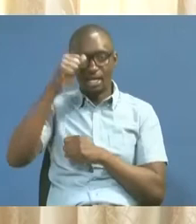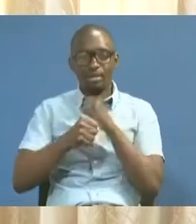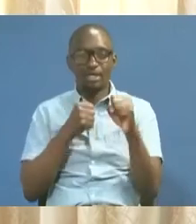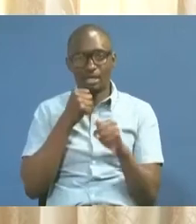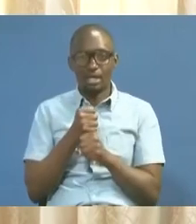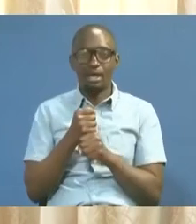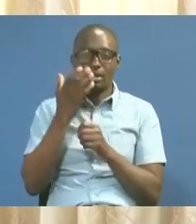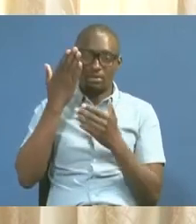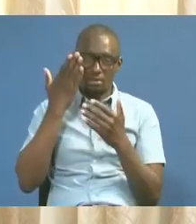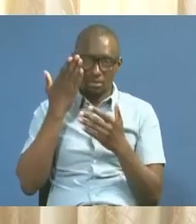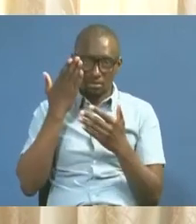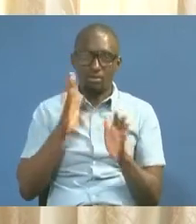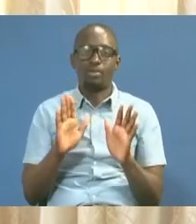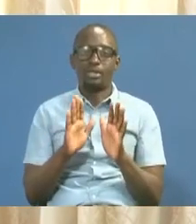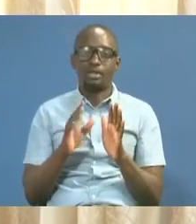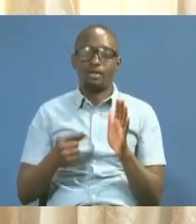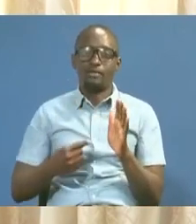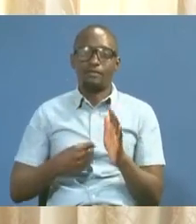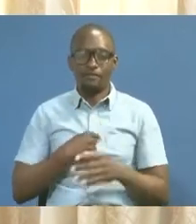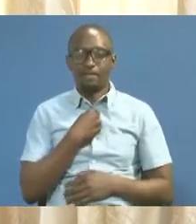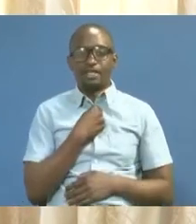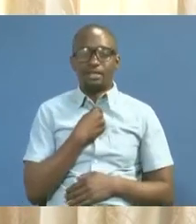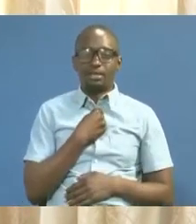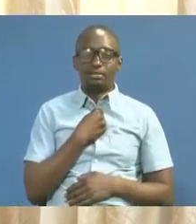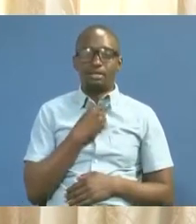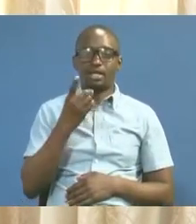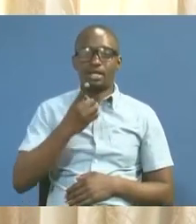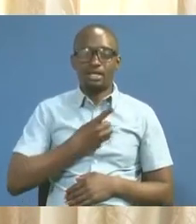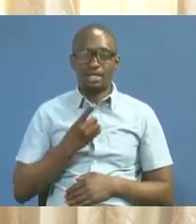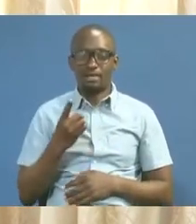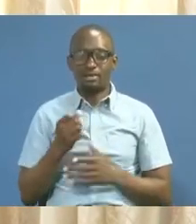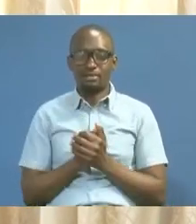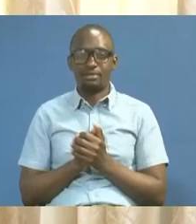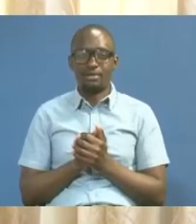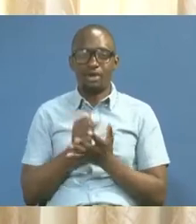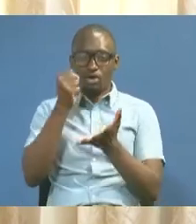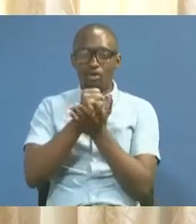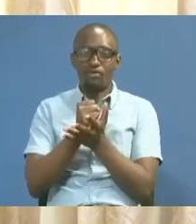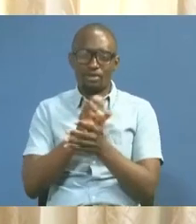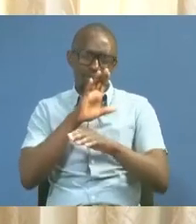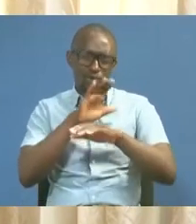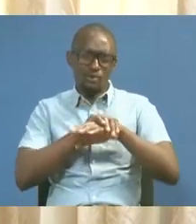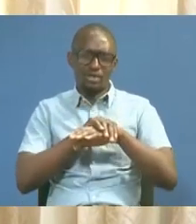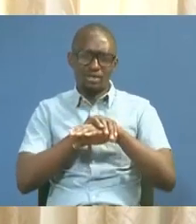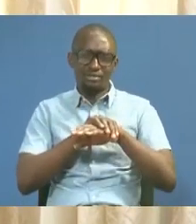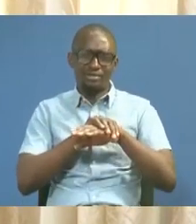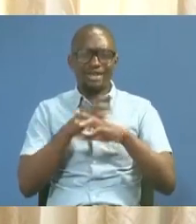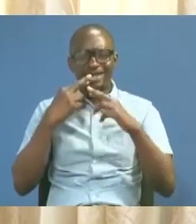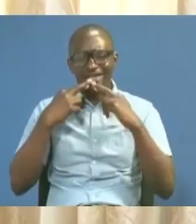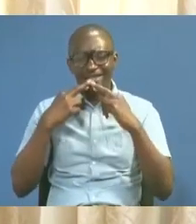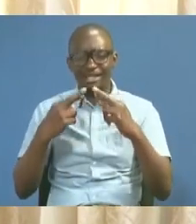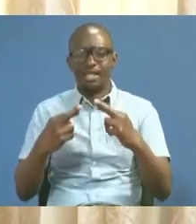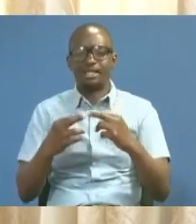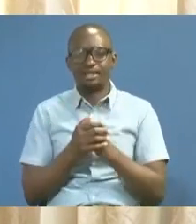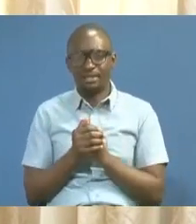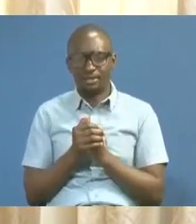visit the dean's office so that you can get provisional results or transcripts so that you can know how you are